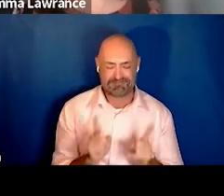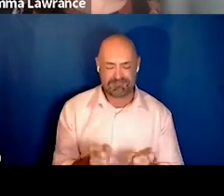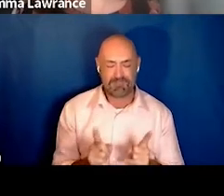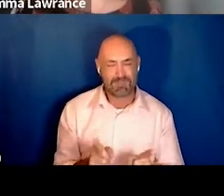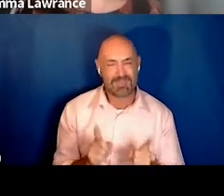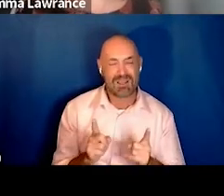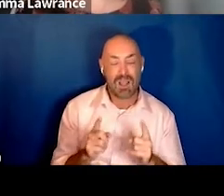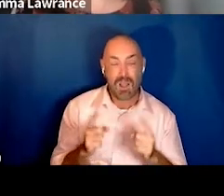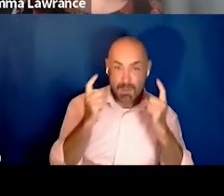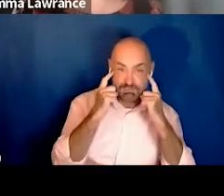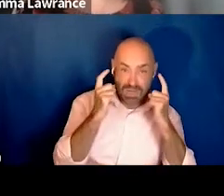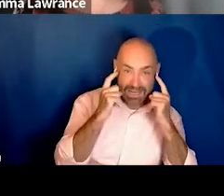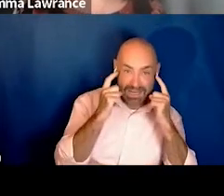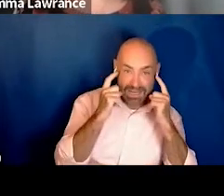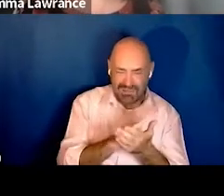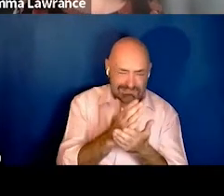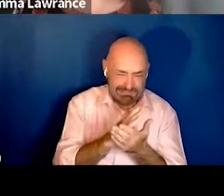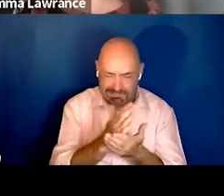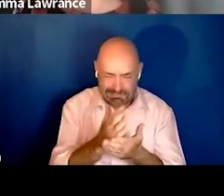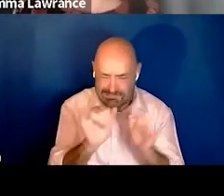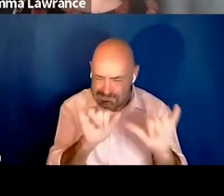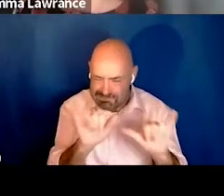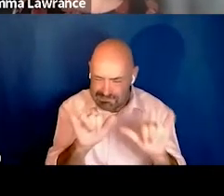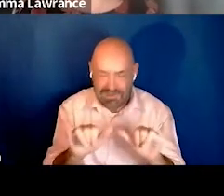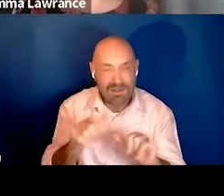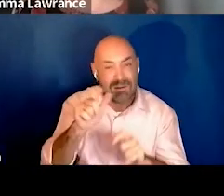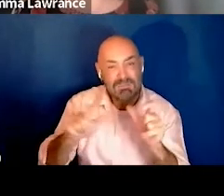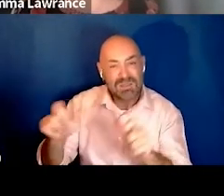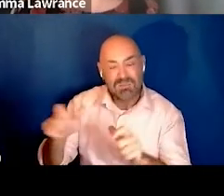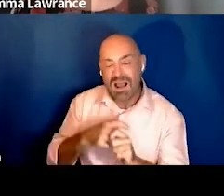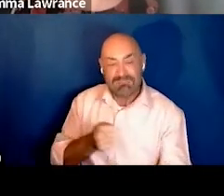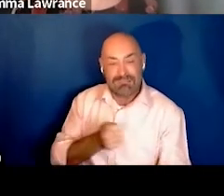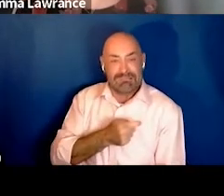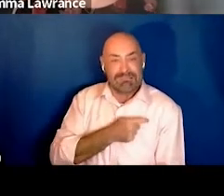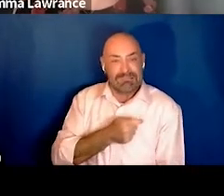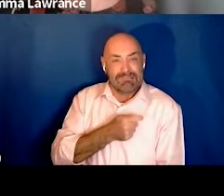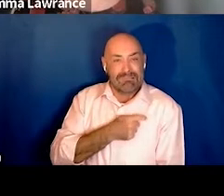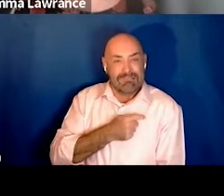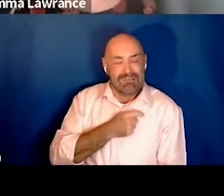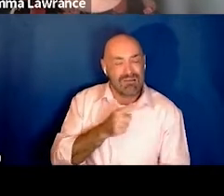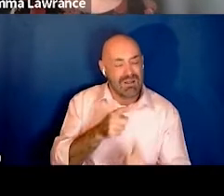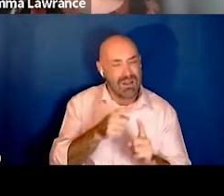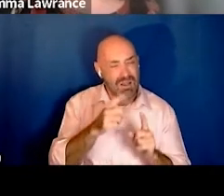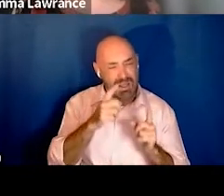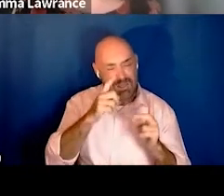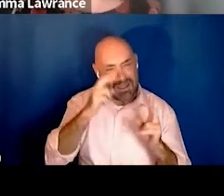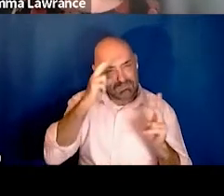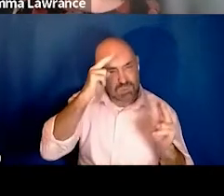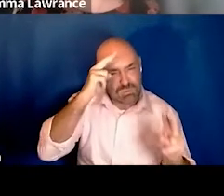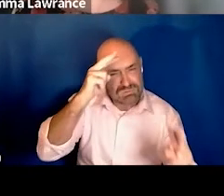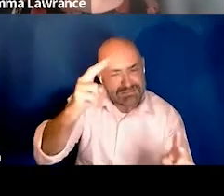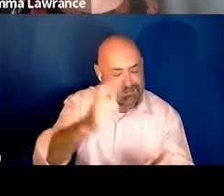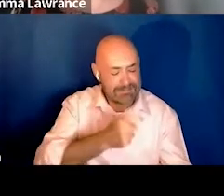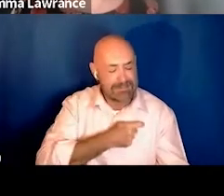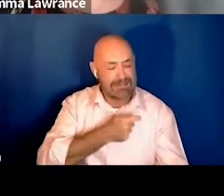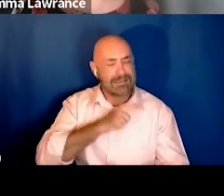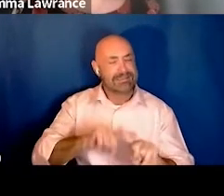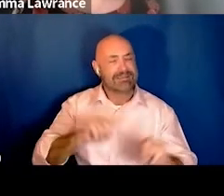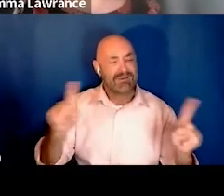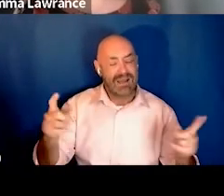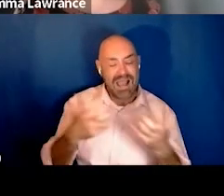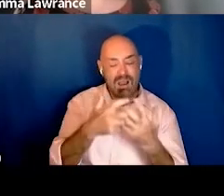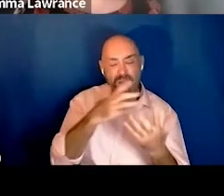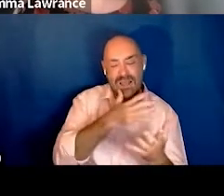the brain and how people with a tendency to experience anxiety process uncertainty differently and how this interacts with